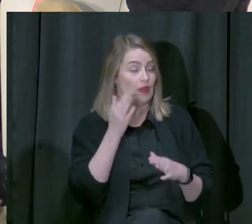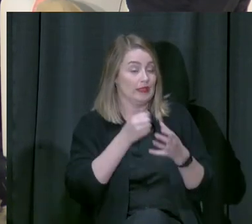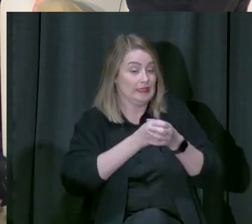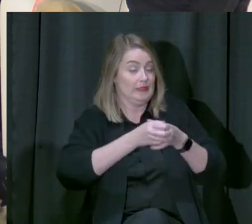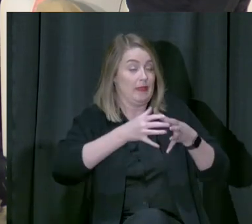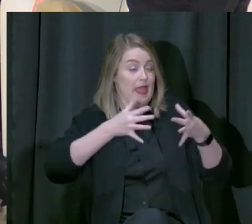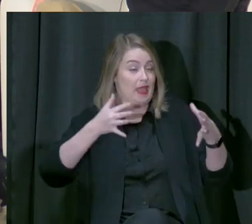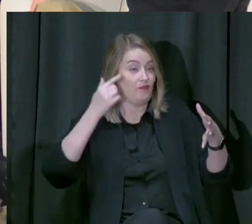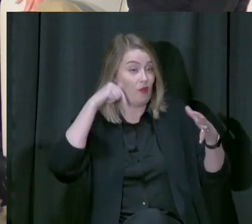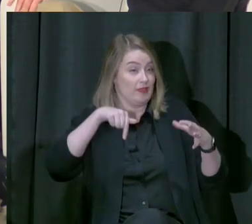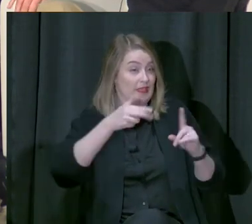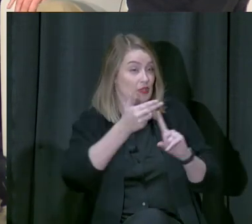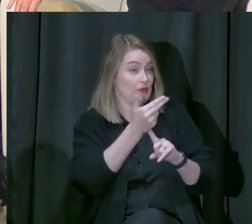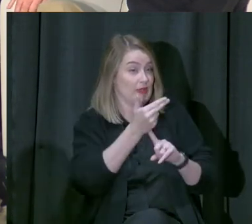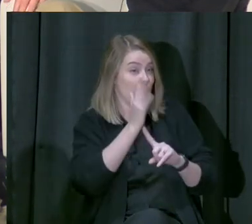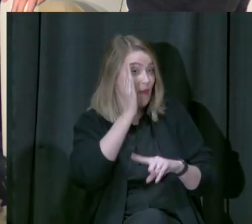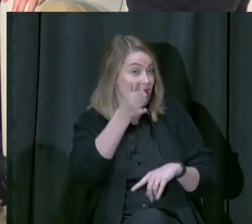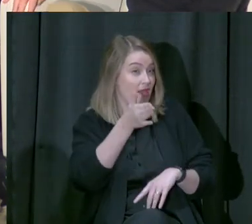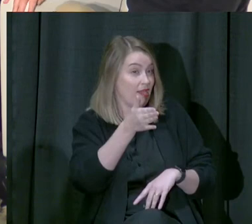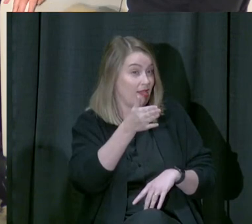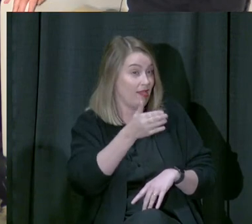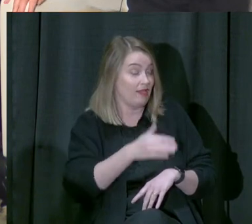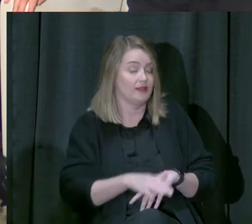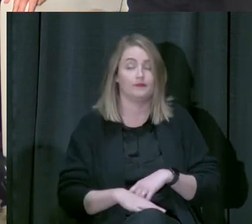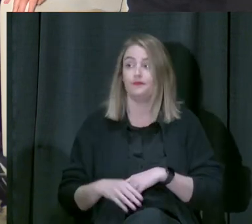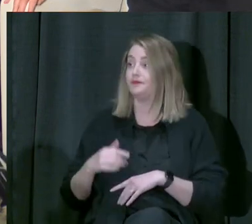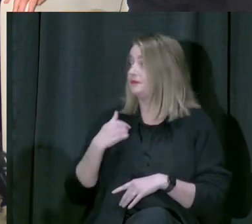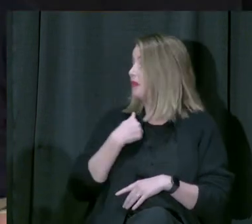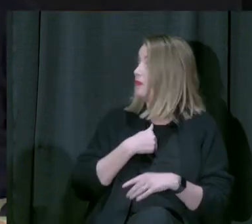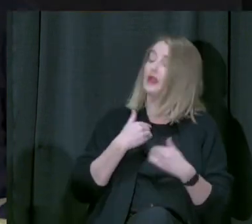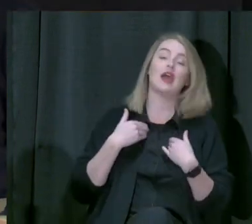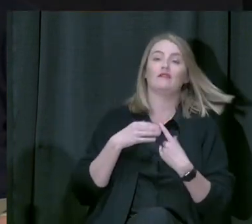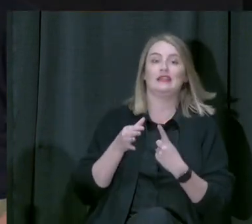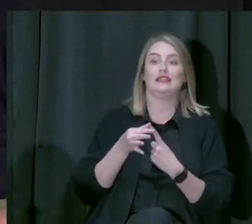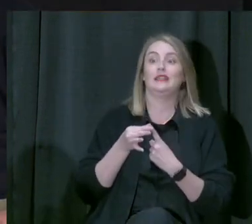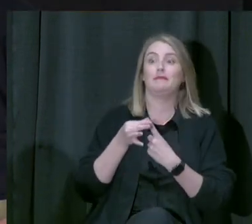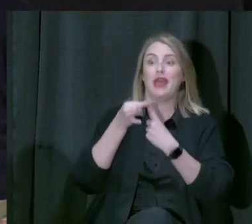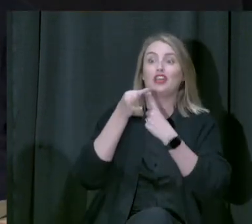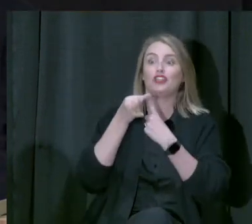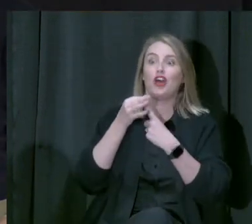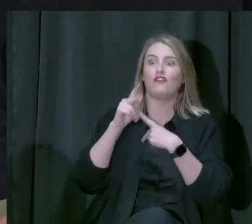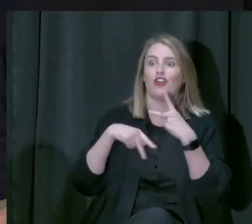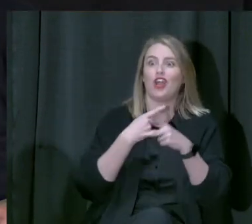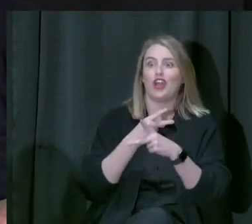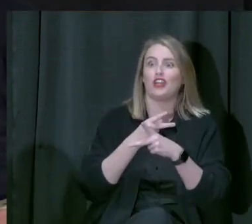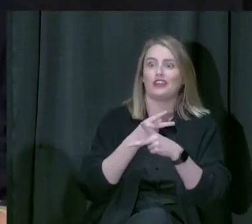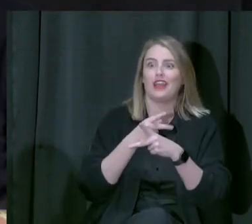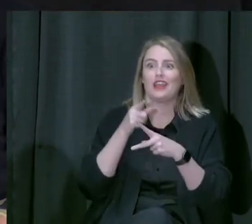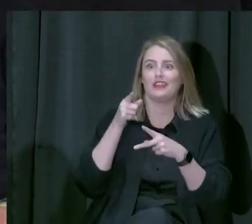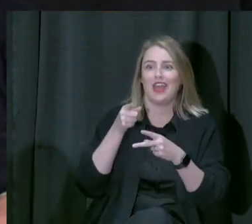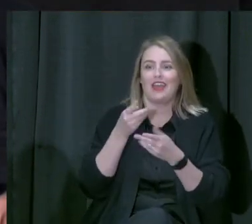expands in the hotel? Yeah, we have a special version that screens you out.